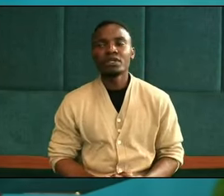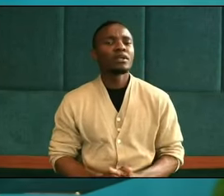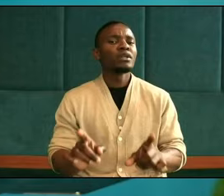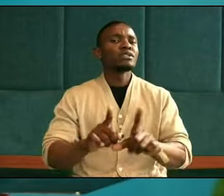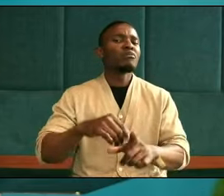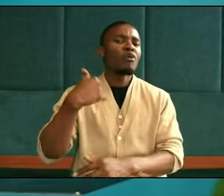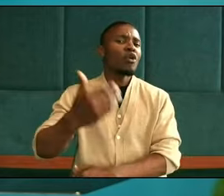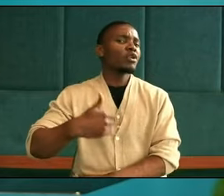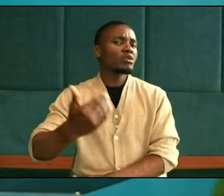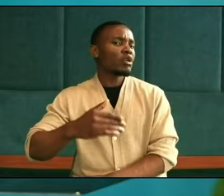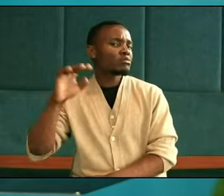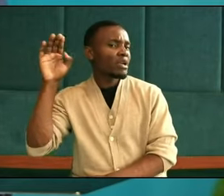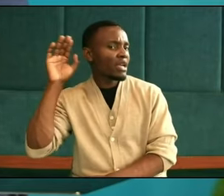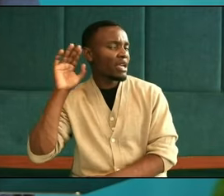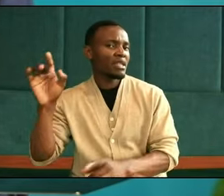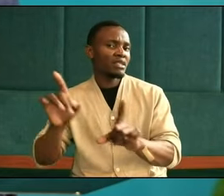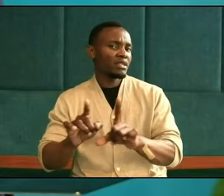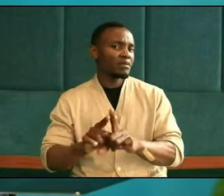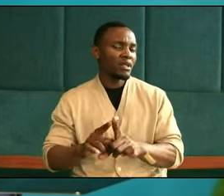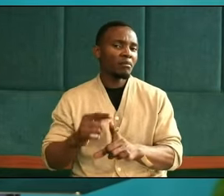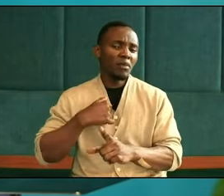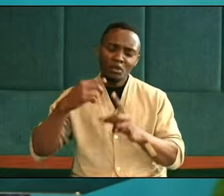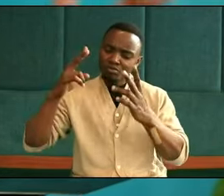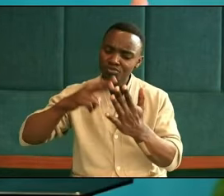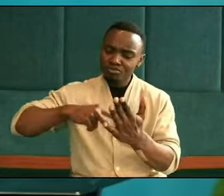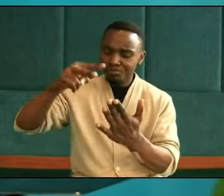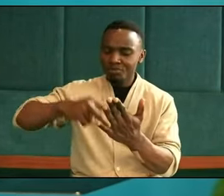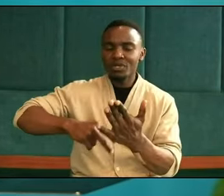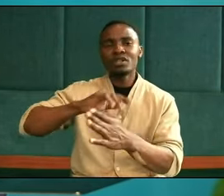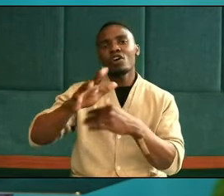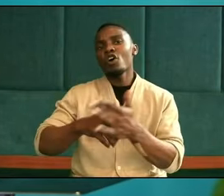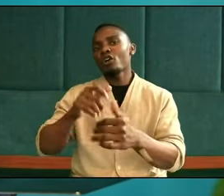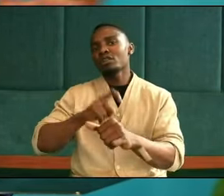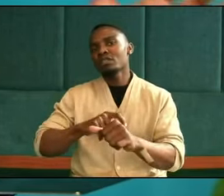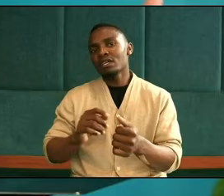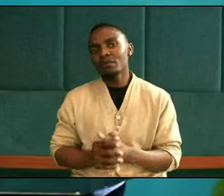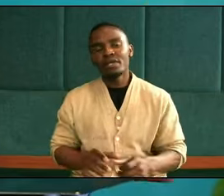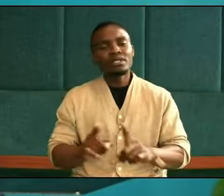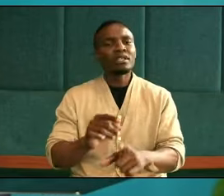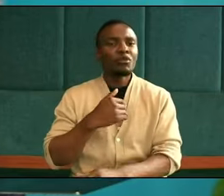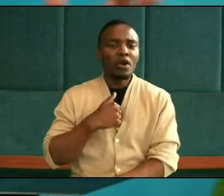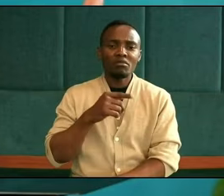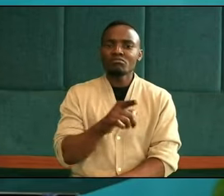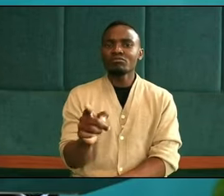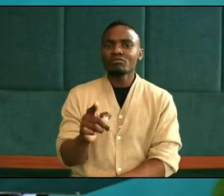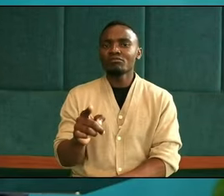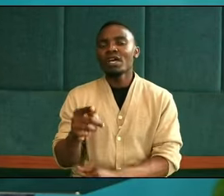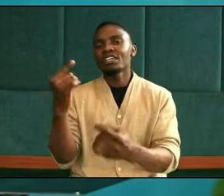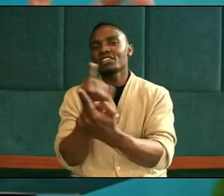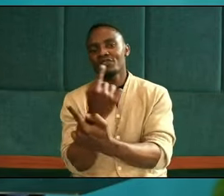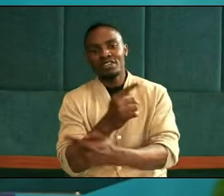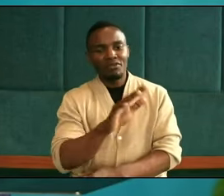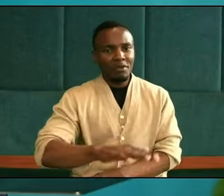all the time. I have read about them all the time. They're outliers all over, in different areas, in different